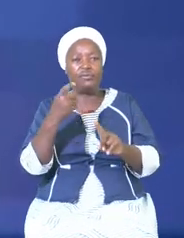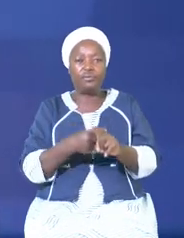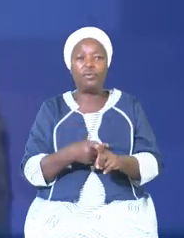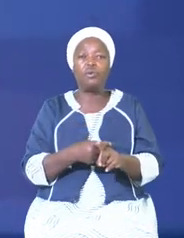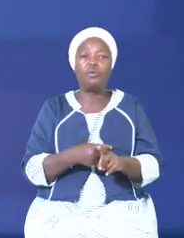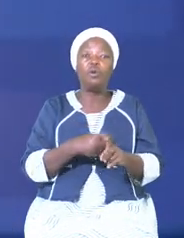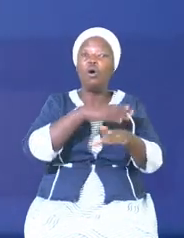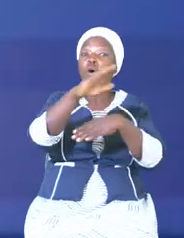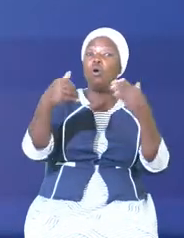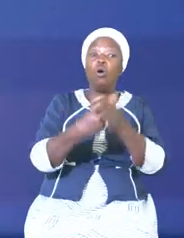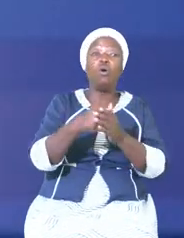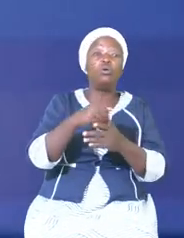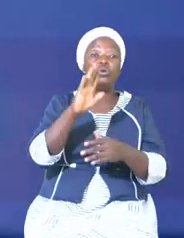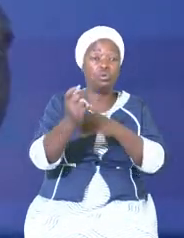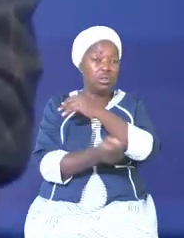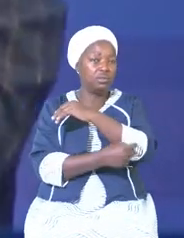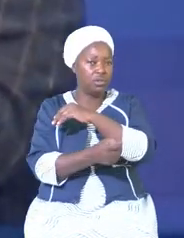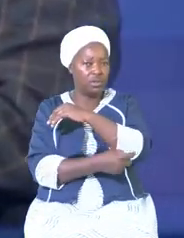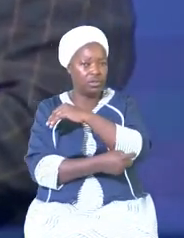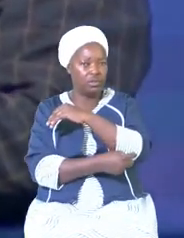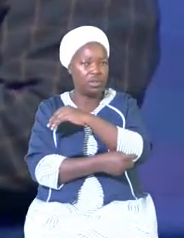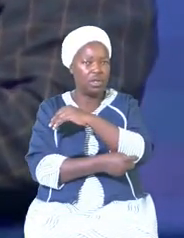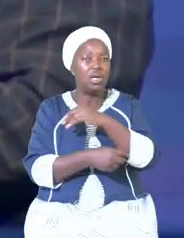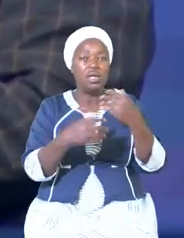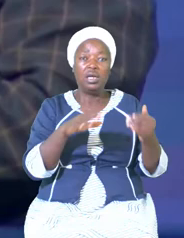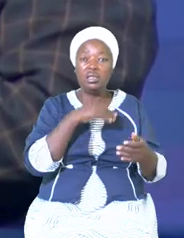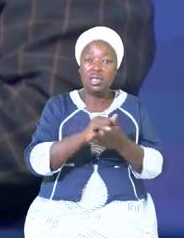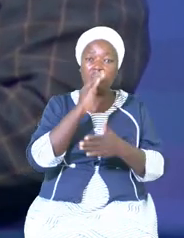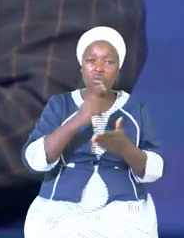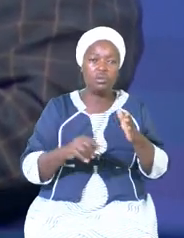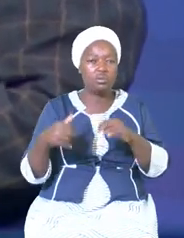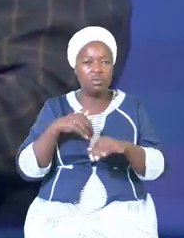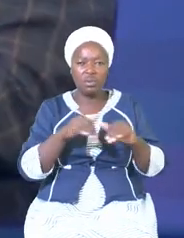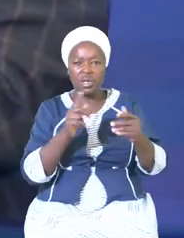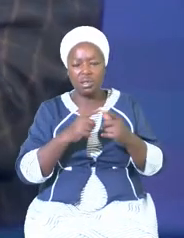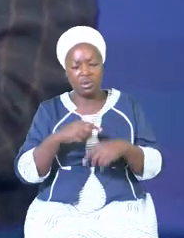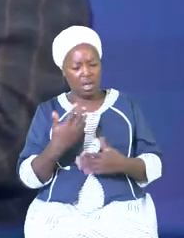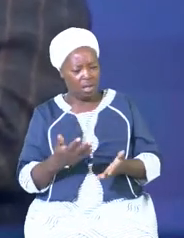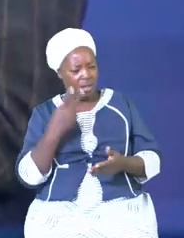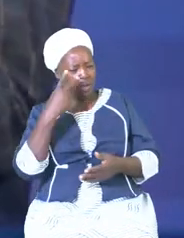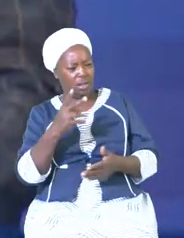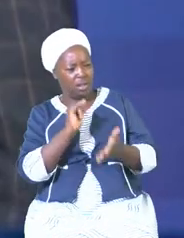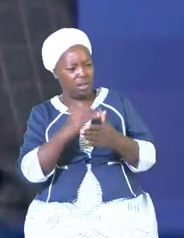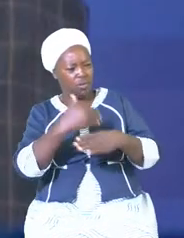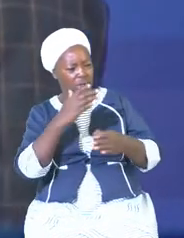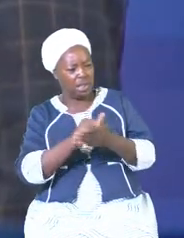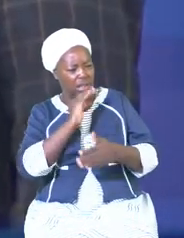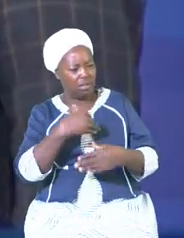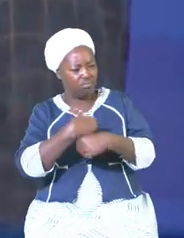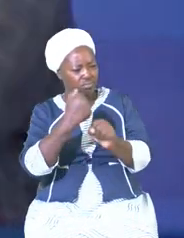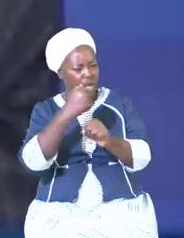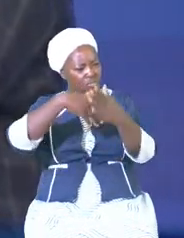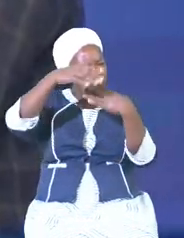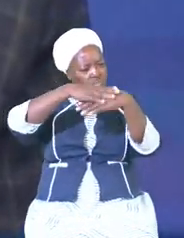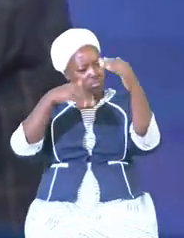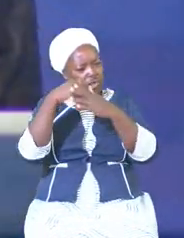your entire senses. And what we do is that we say, look at that wall that I erected. Look at that wall that